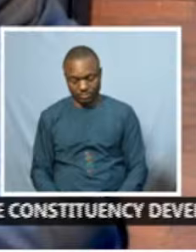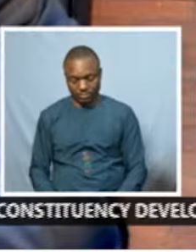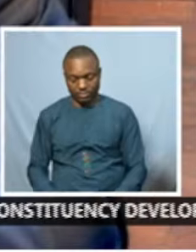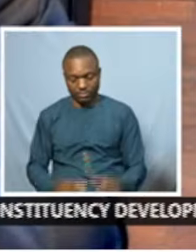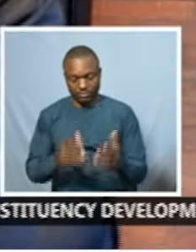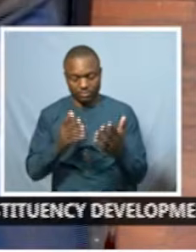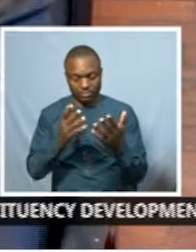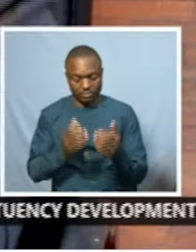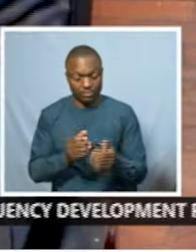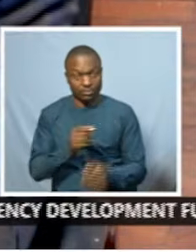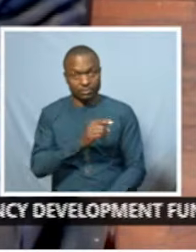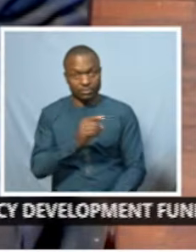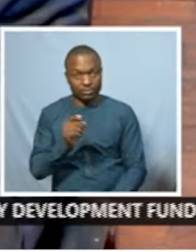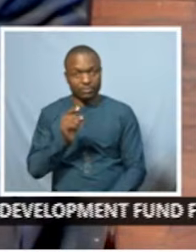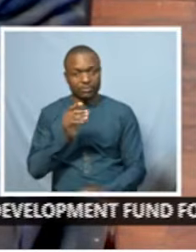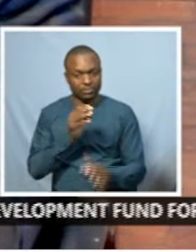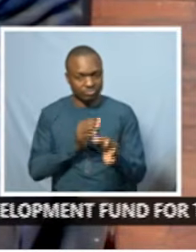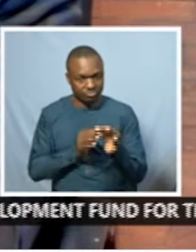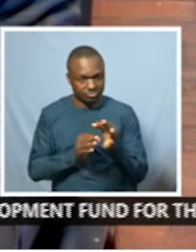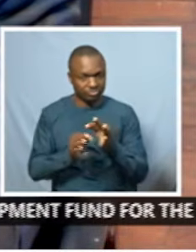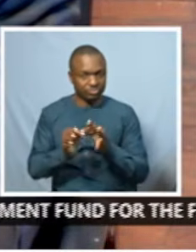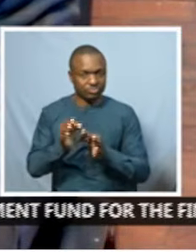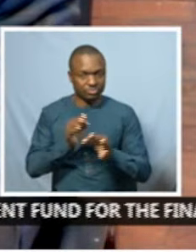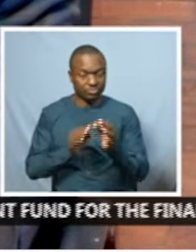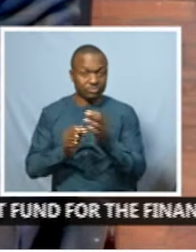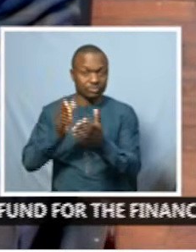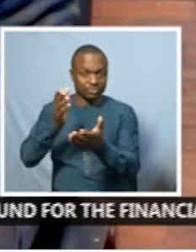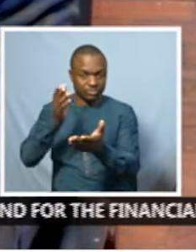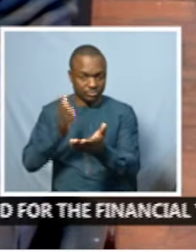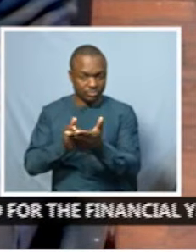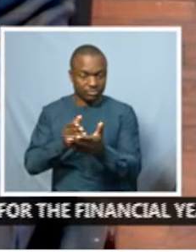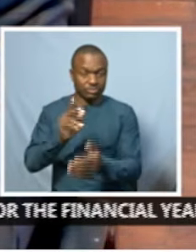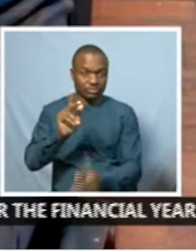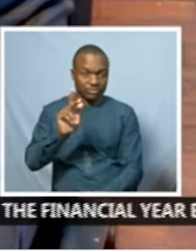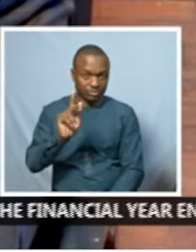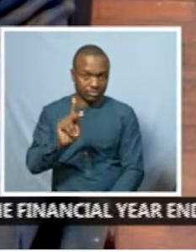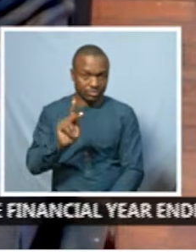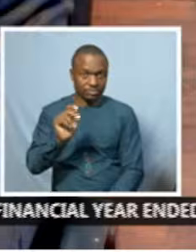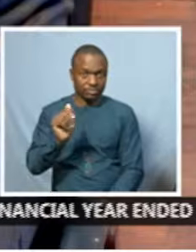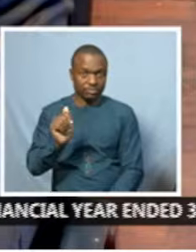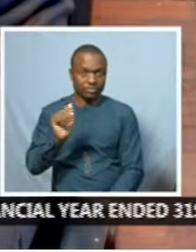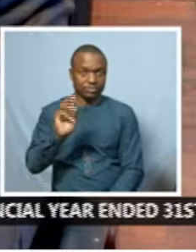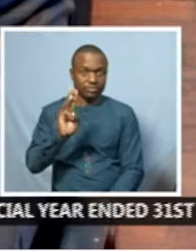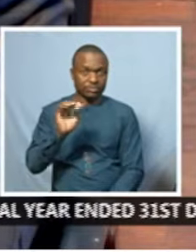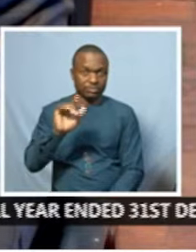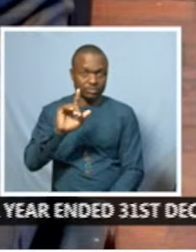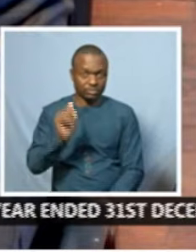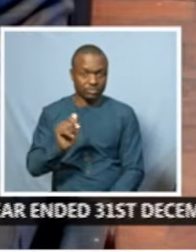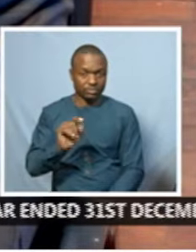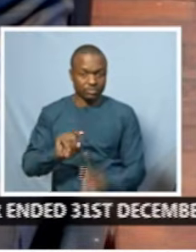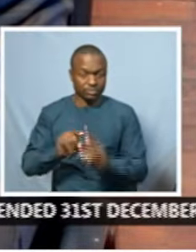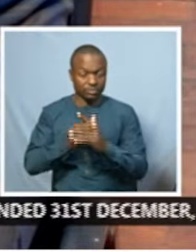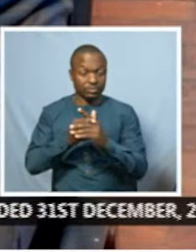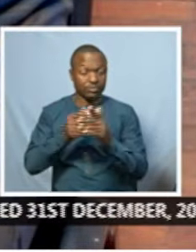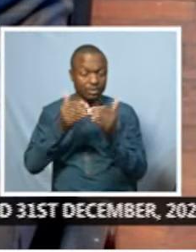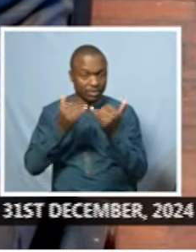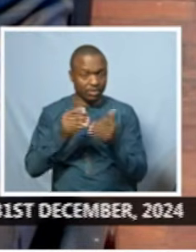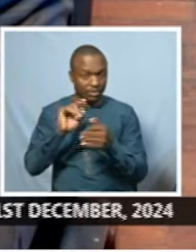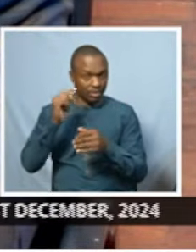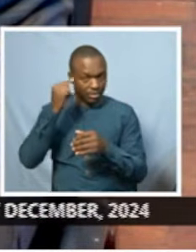get it from them. This Kawila had started, and these days